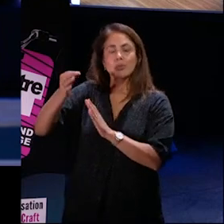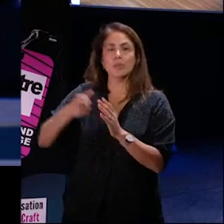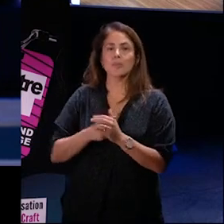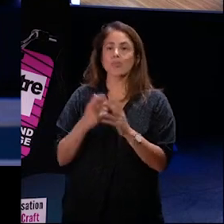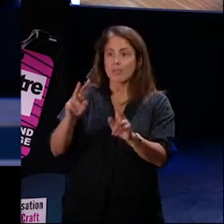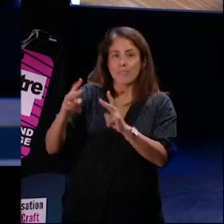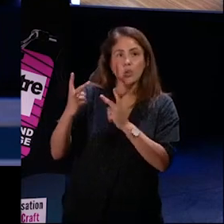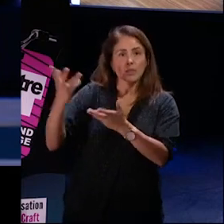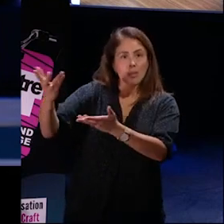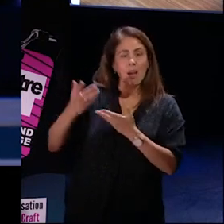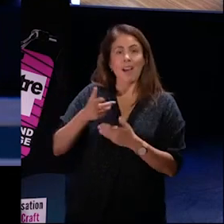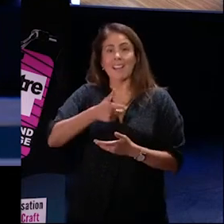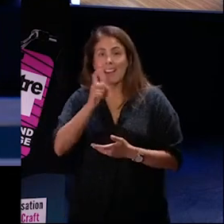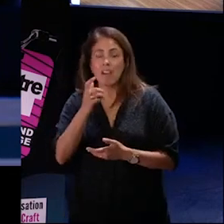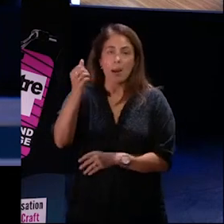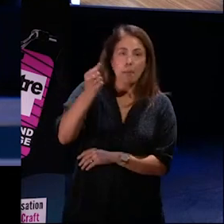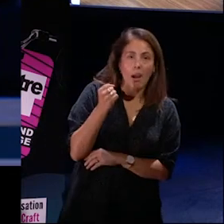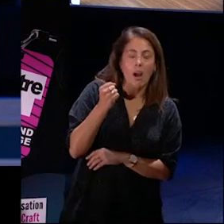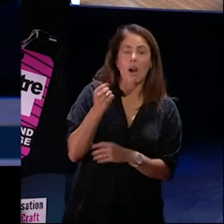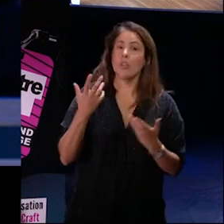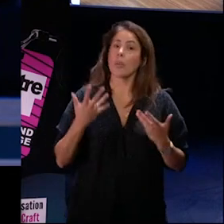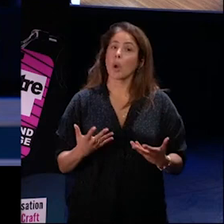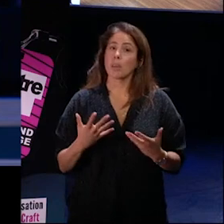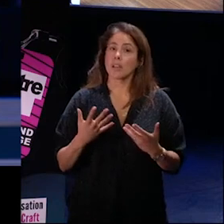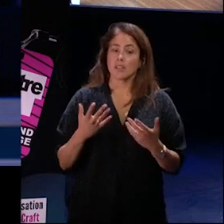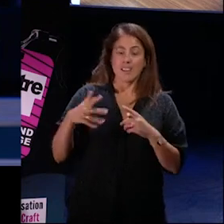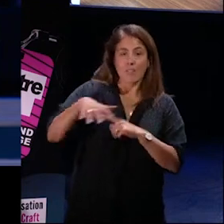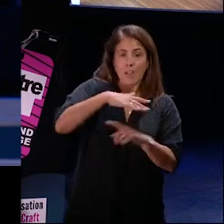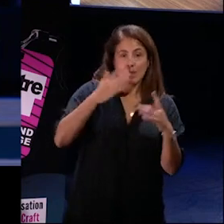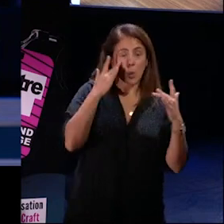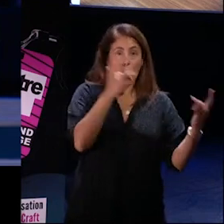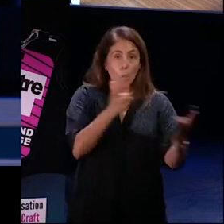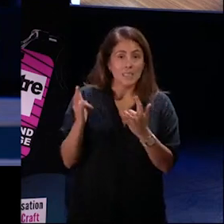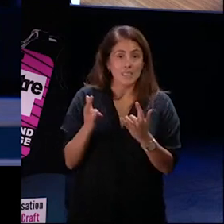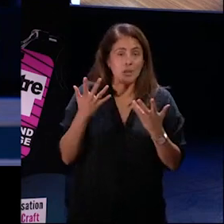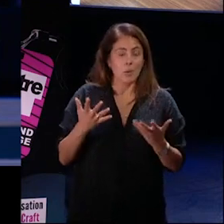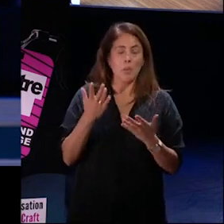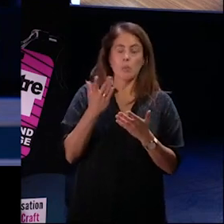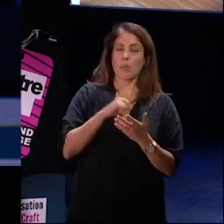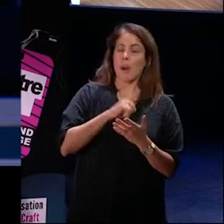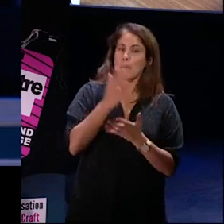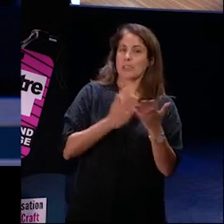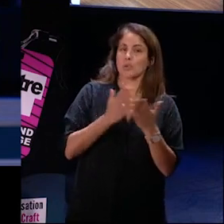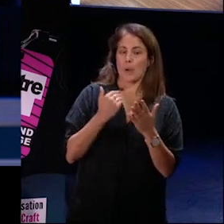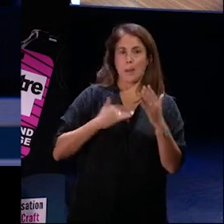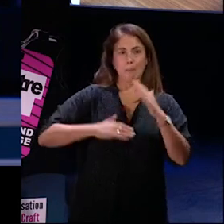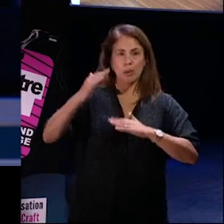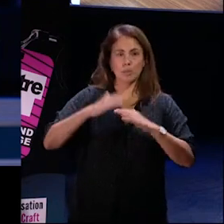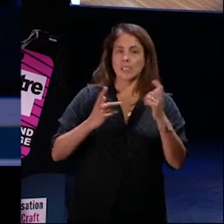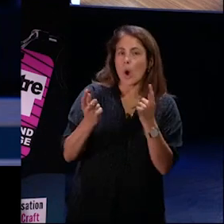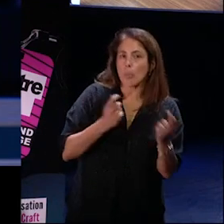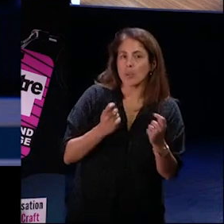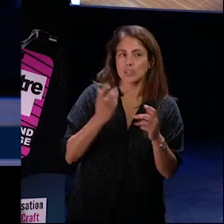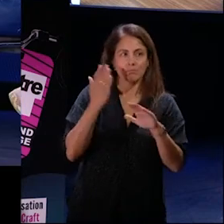our suppliers for our cafe and bar, and we're currently taking an environmental audit to try and ensure our operations and building are working as effectively